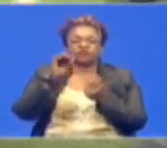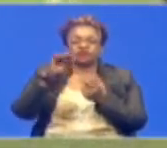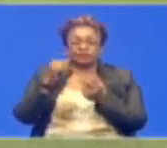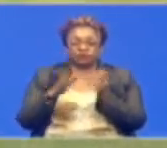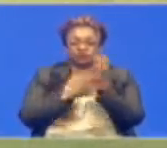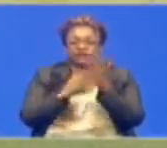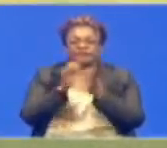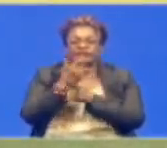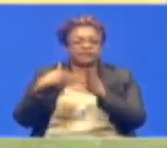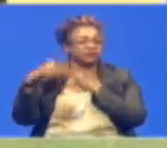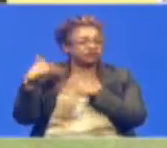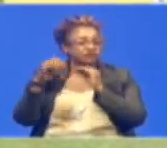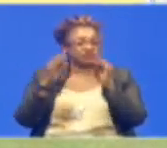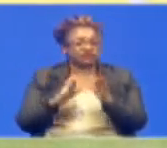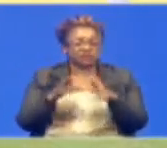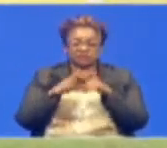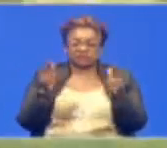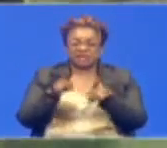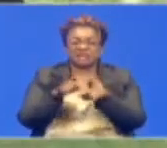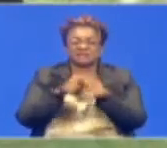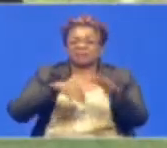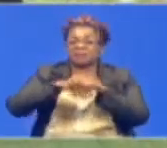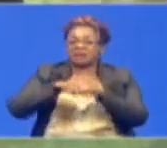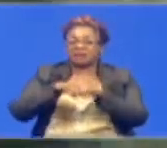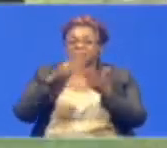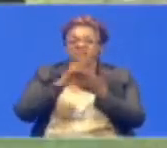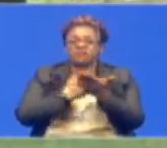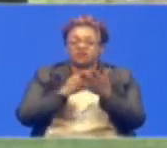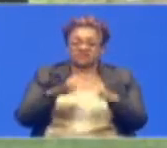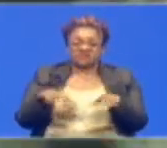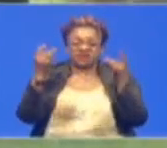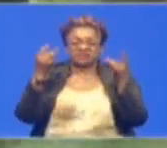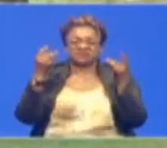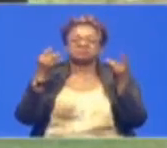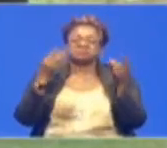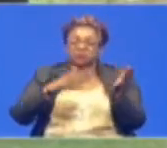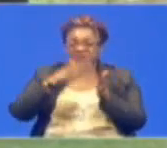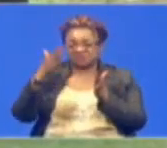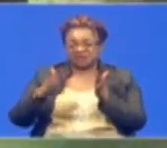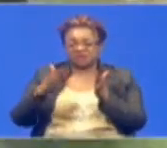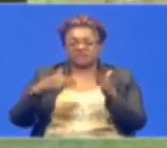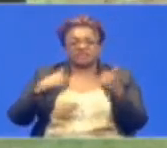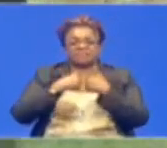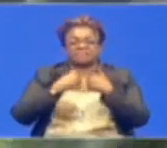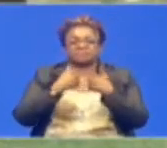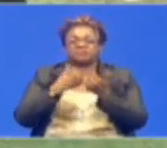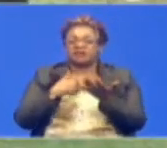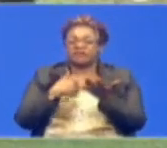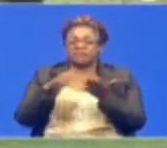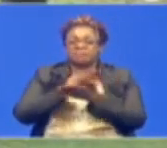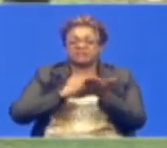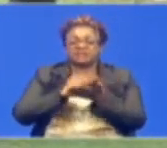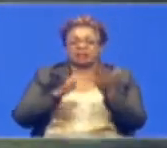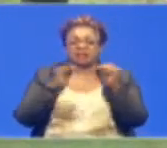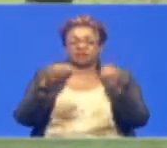and history teacher himself, started out as a player before eventually finding his niche on the other side of the game. He obtained his basic level 3